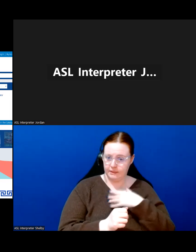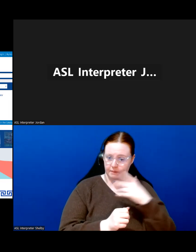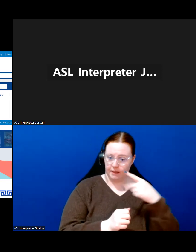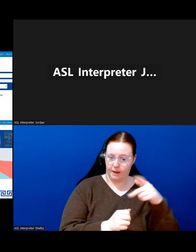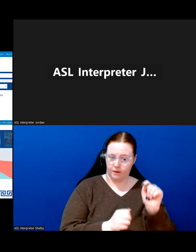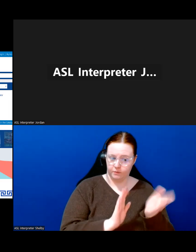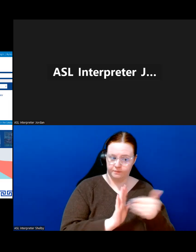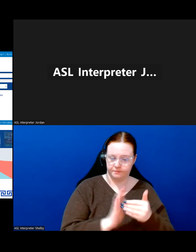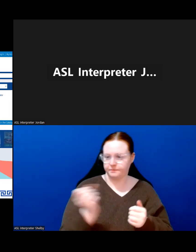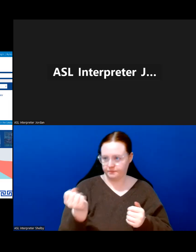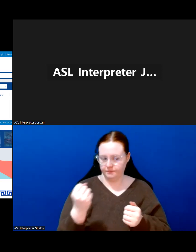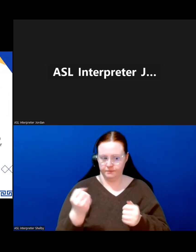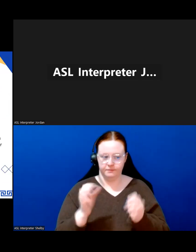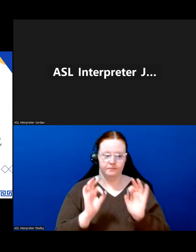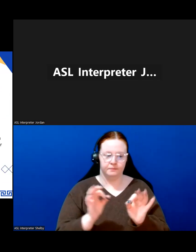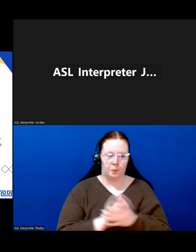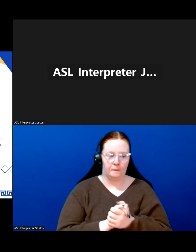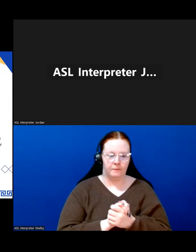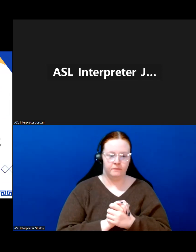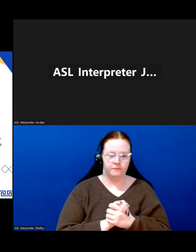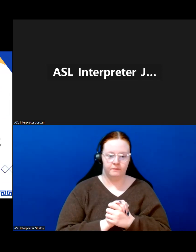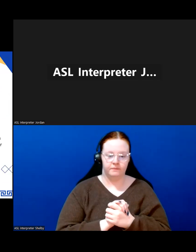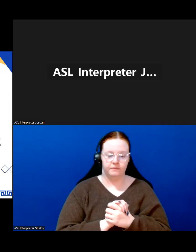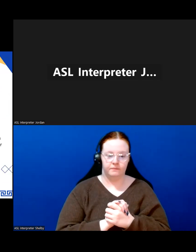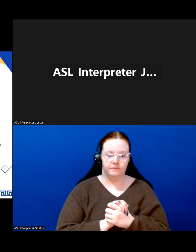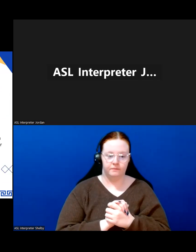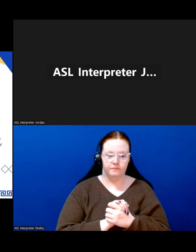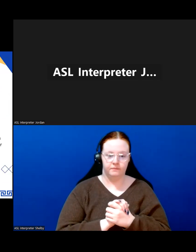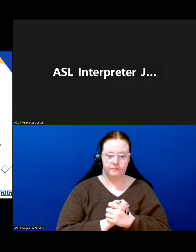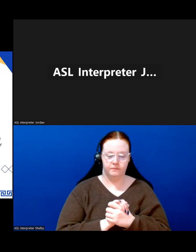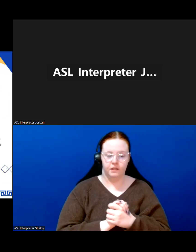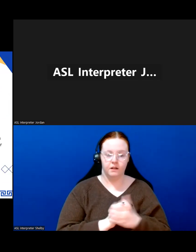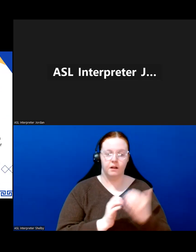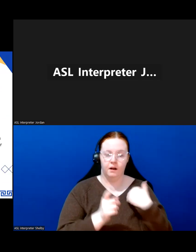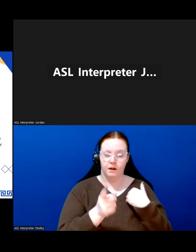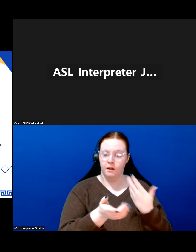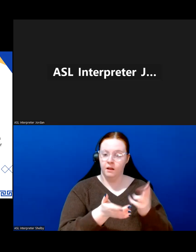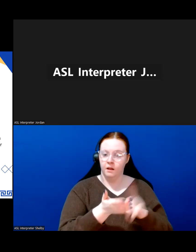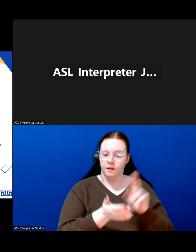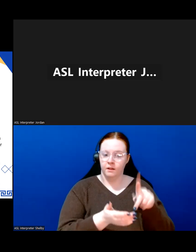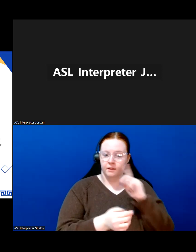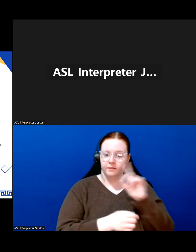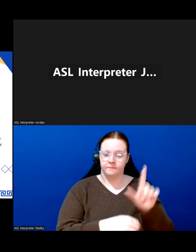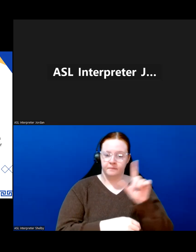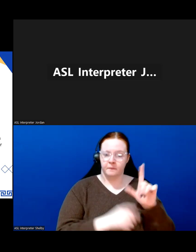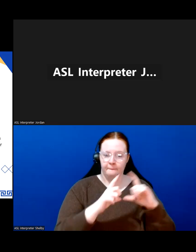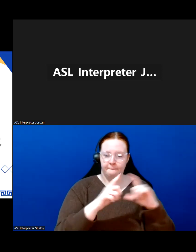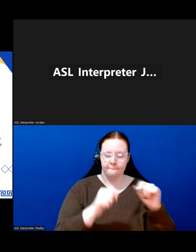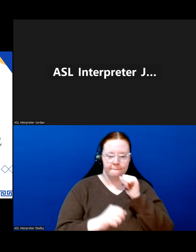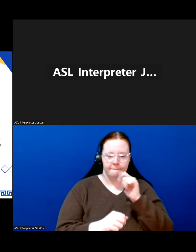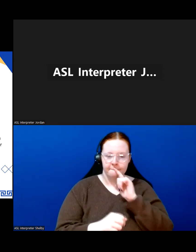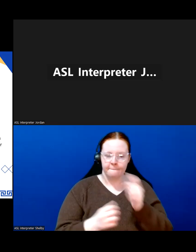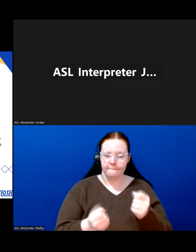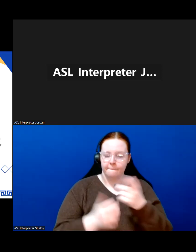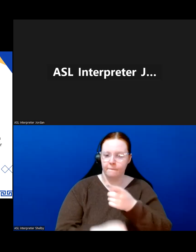Yes, I do. Okay, great. So next up, we have sign up for a library card. So I'm not sure how many people have